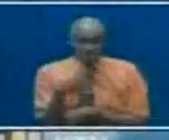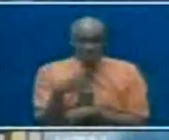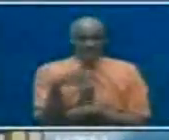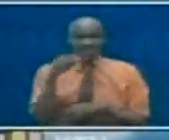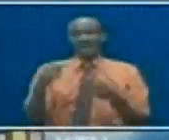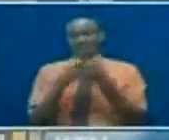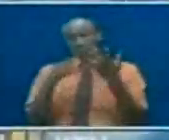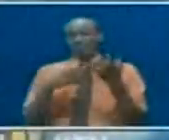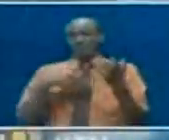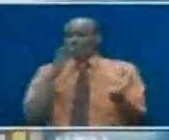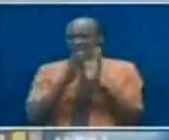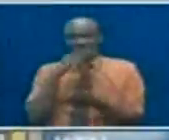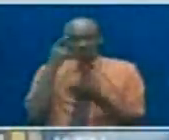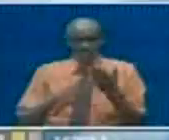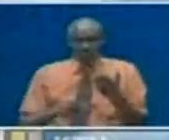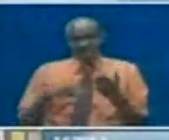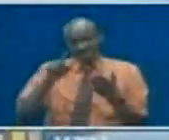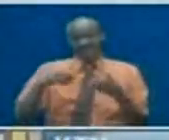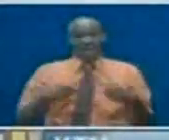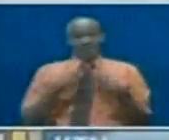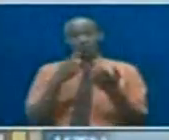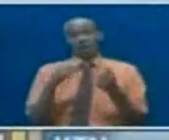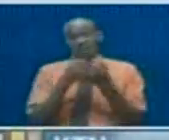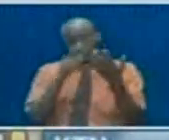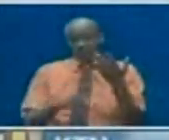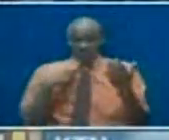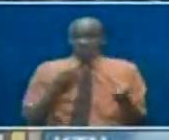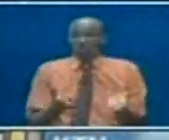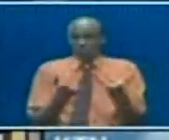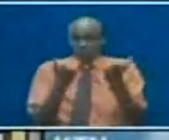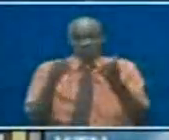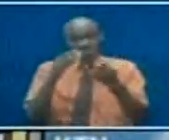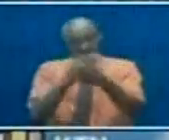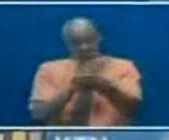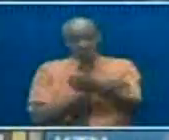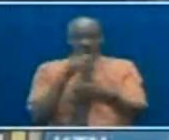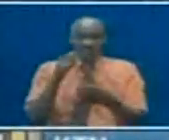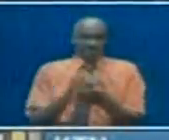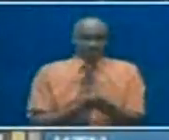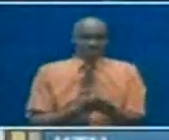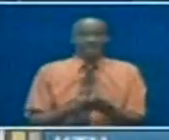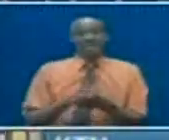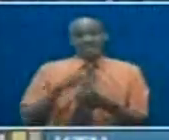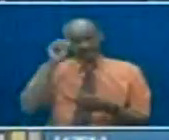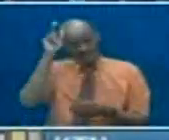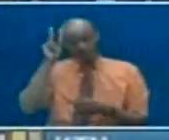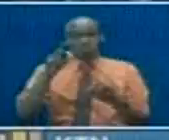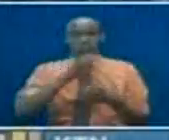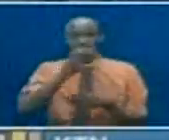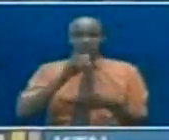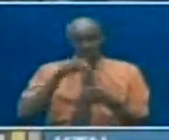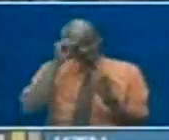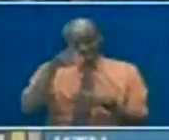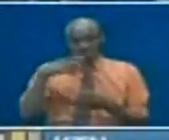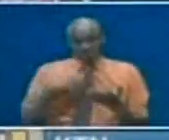event organizers say the incident was part of the learning curve as they seek to improve the coming editions. Kiambu County Governor William Kabogo was